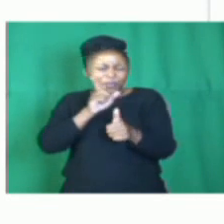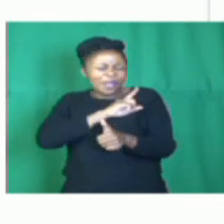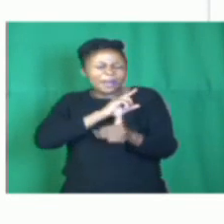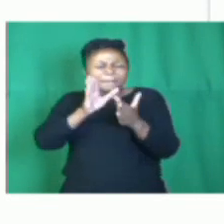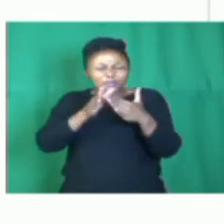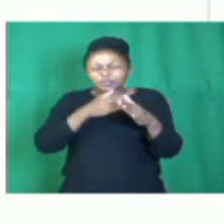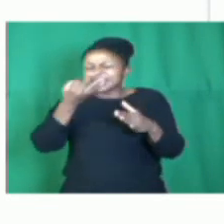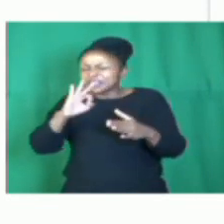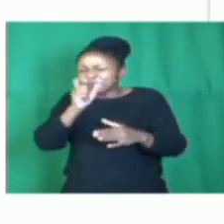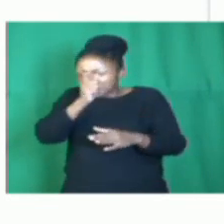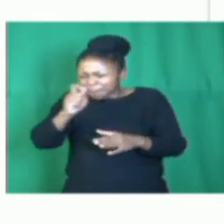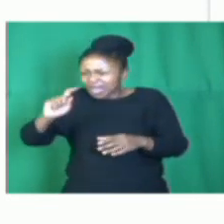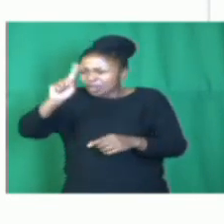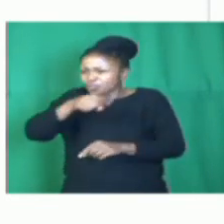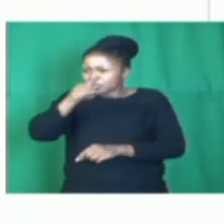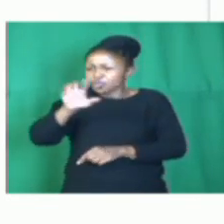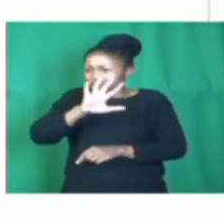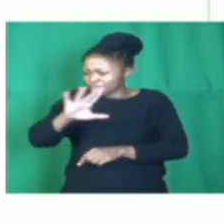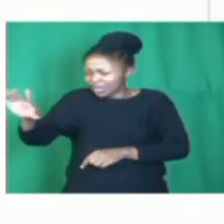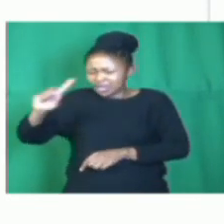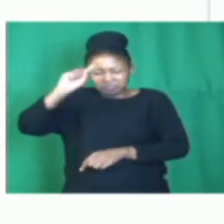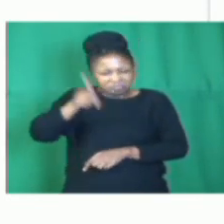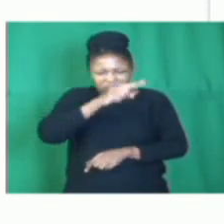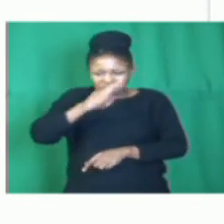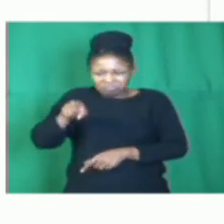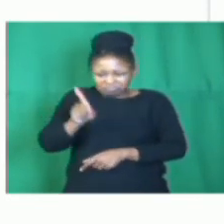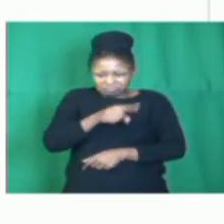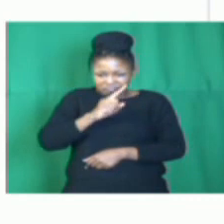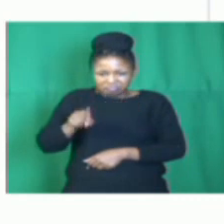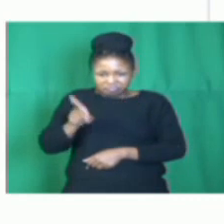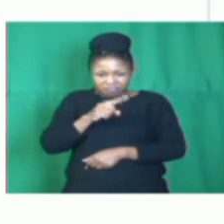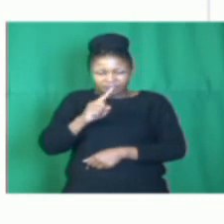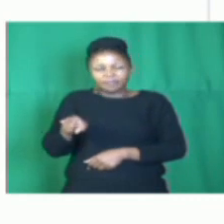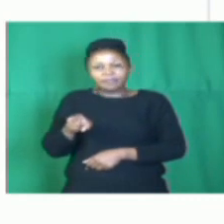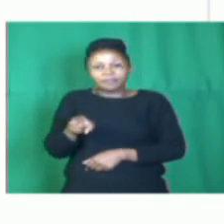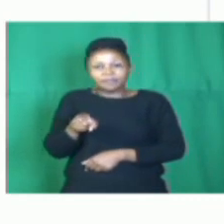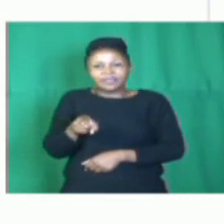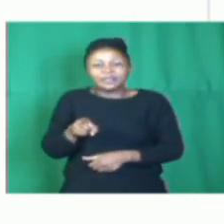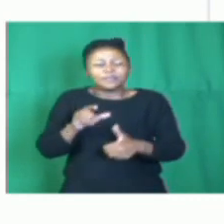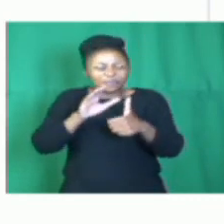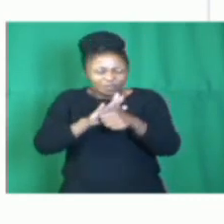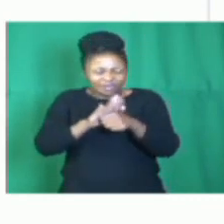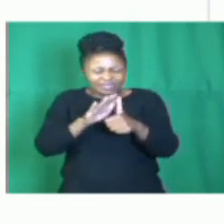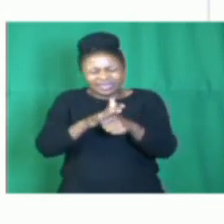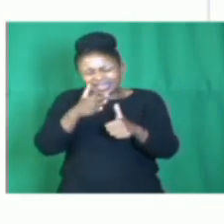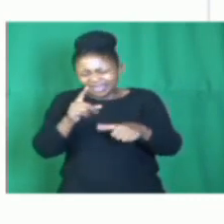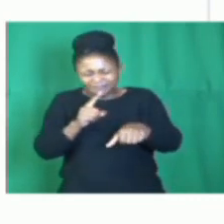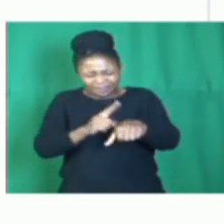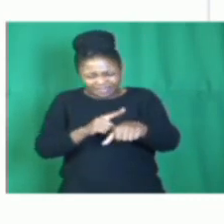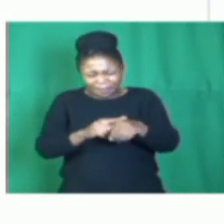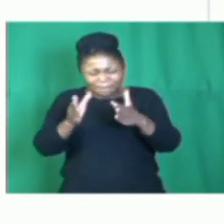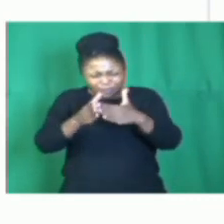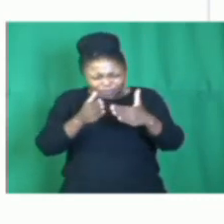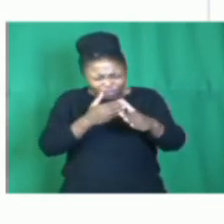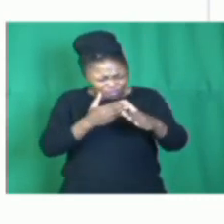part of the paper. And for the obvious reason, my dear learner, that it would have been given to you in